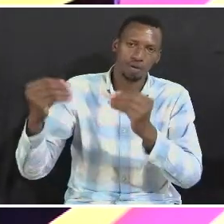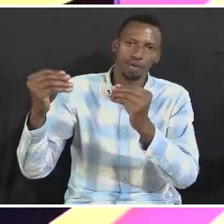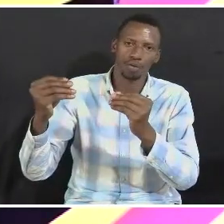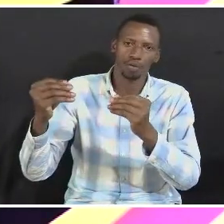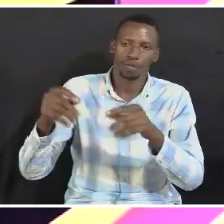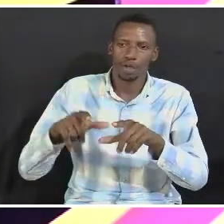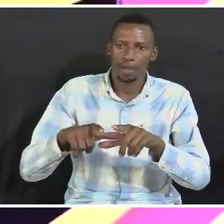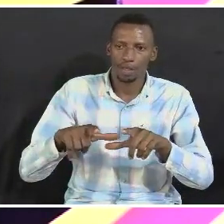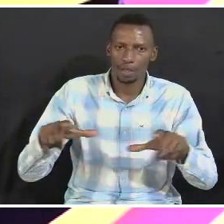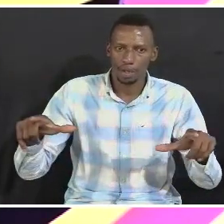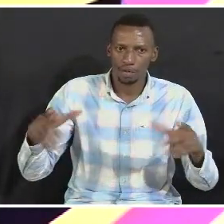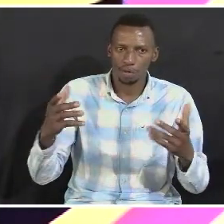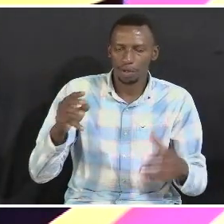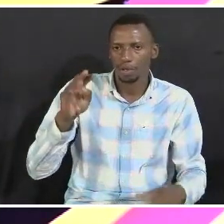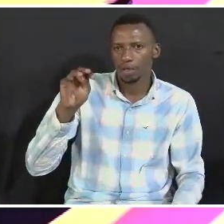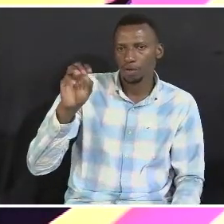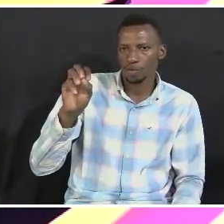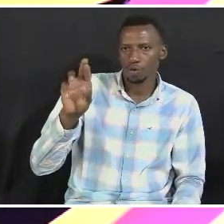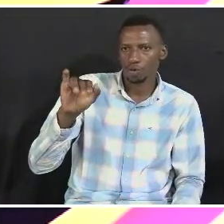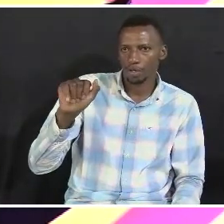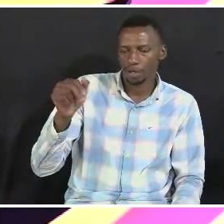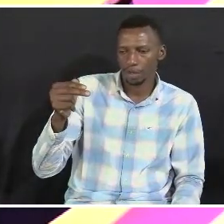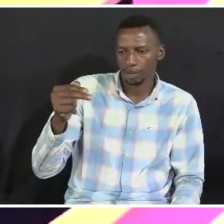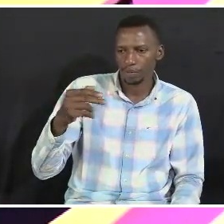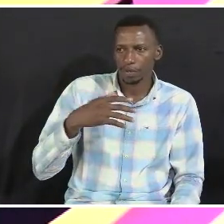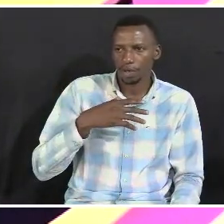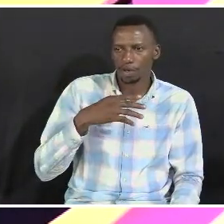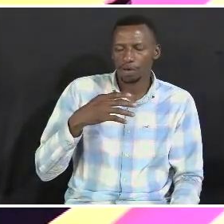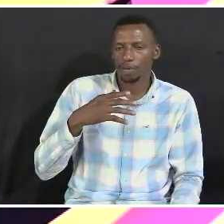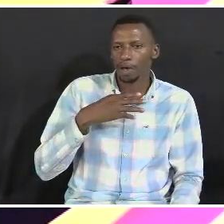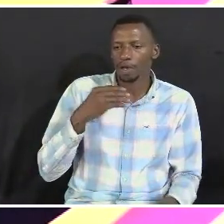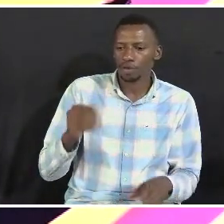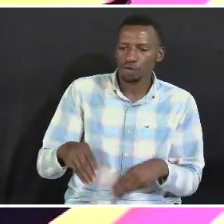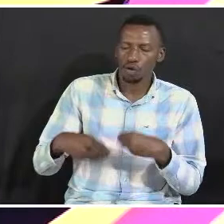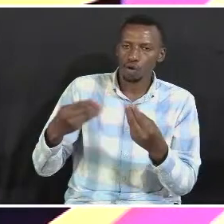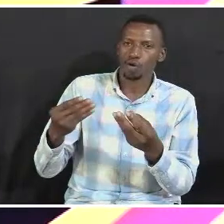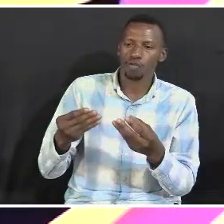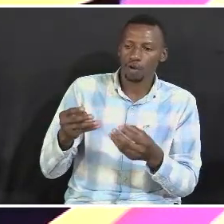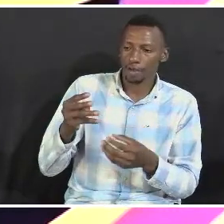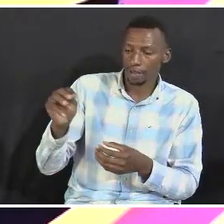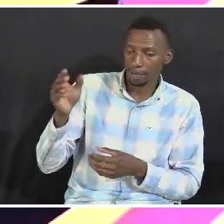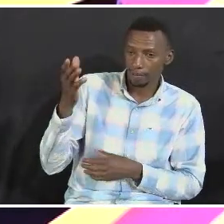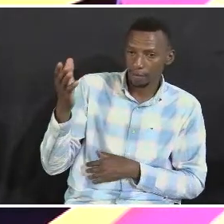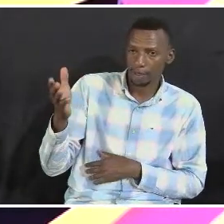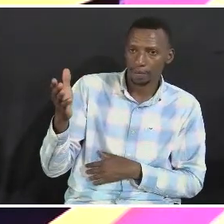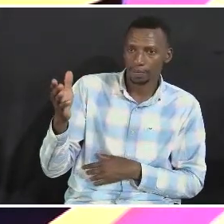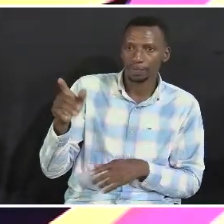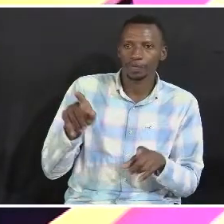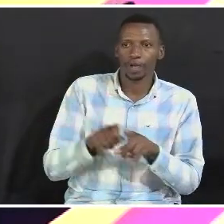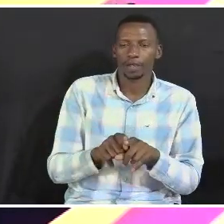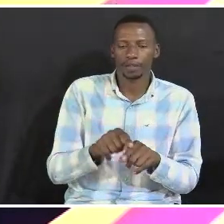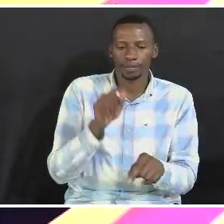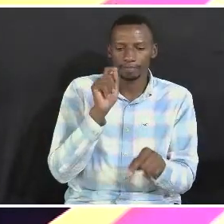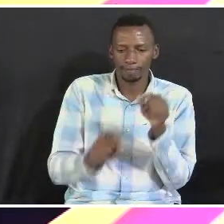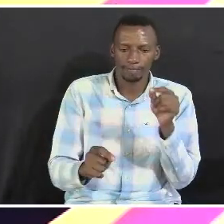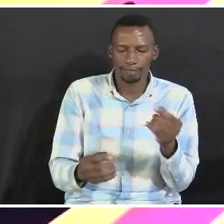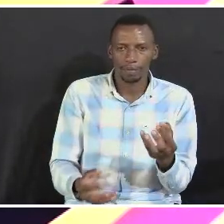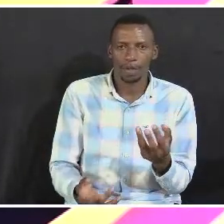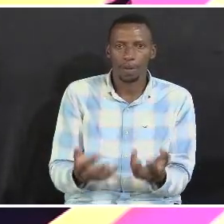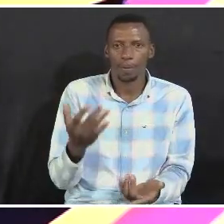land of Moriah and offer him there a burnt offering.